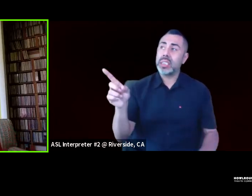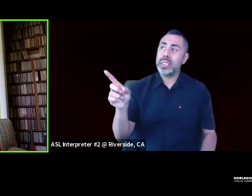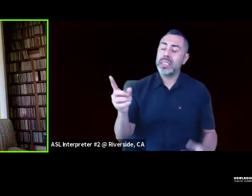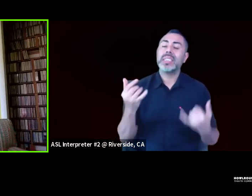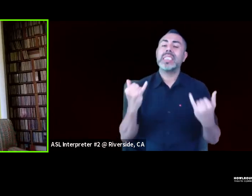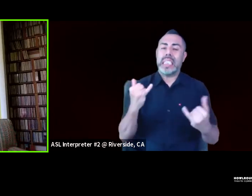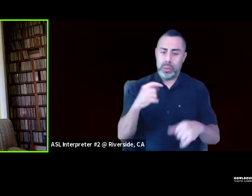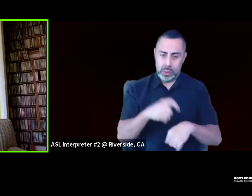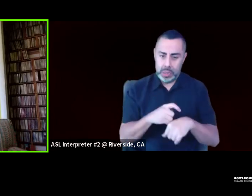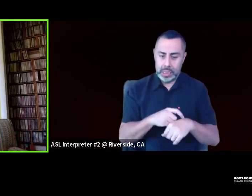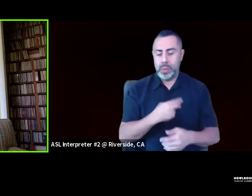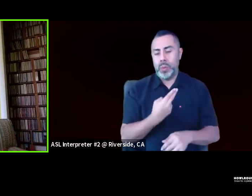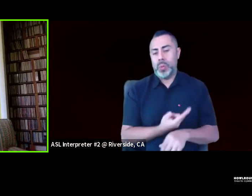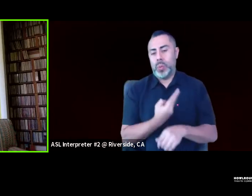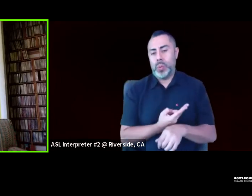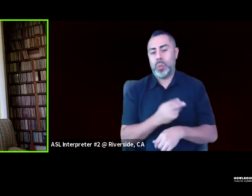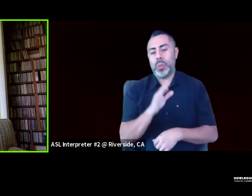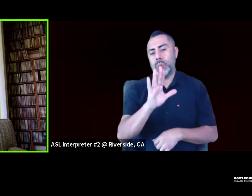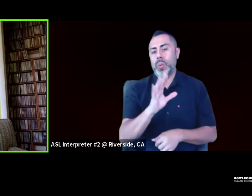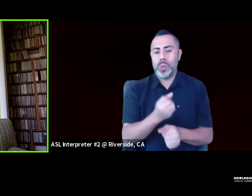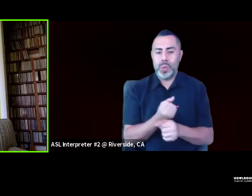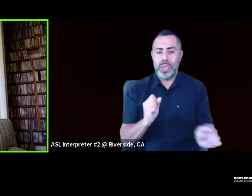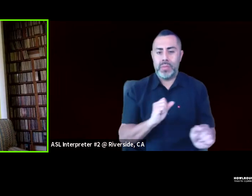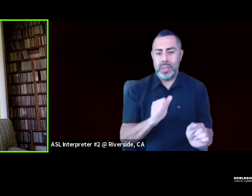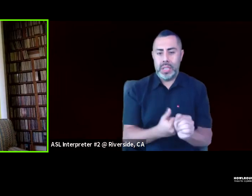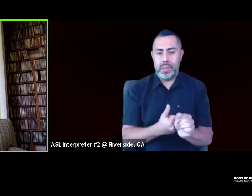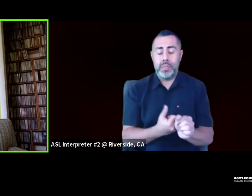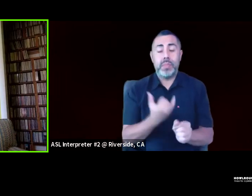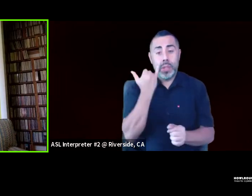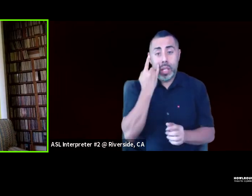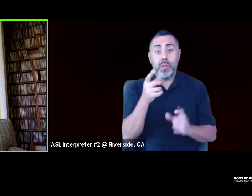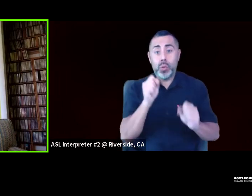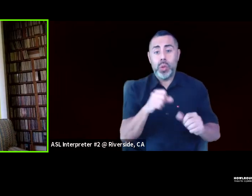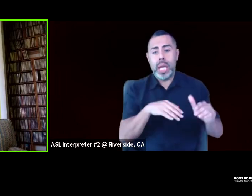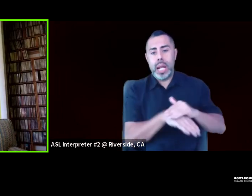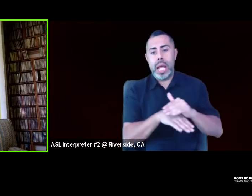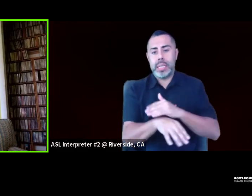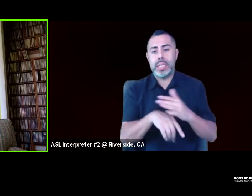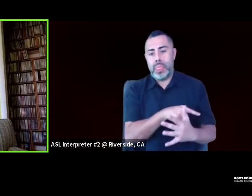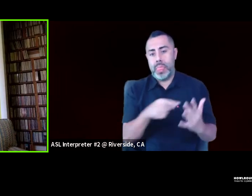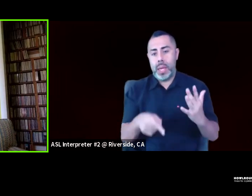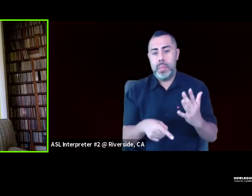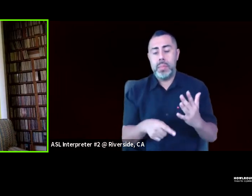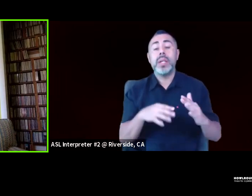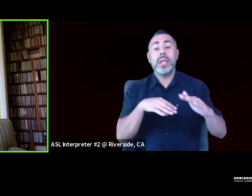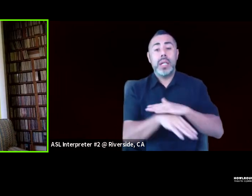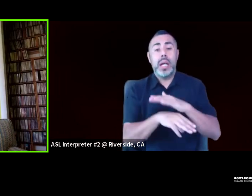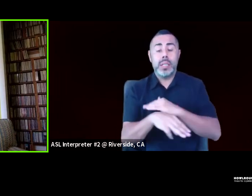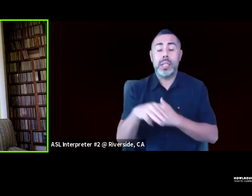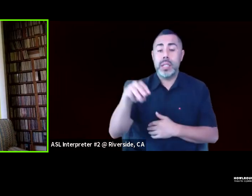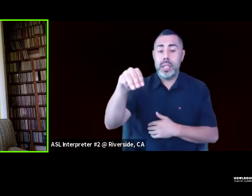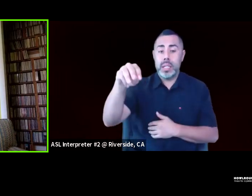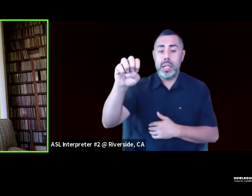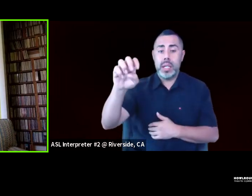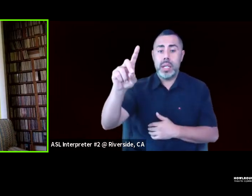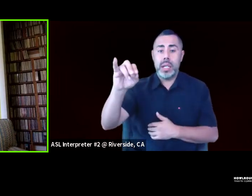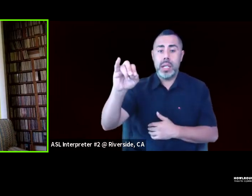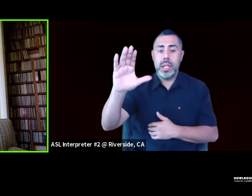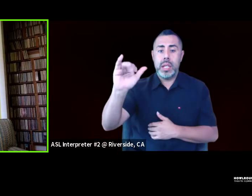net. If you can access them, access Medicaid and